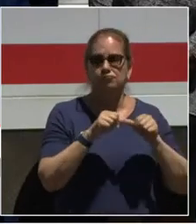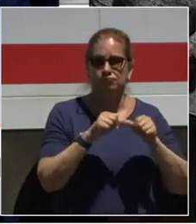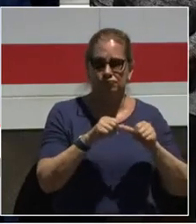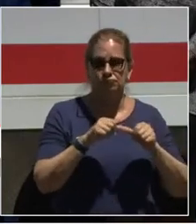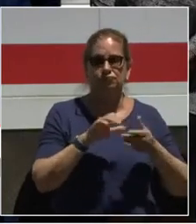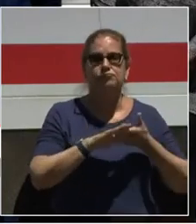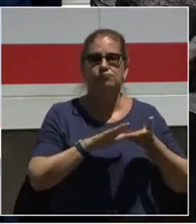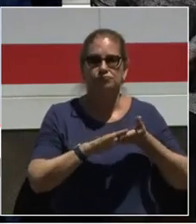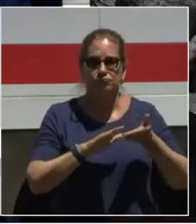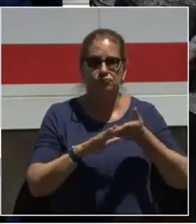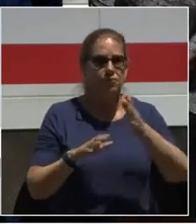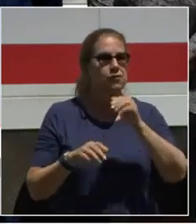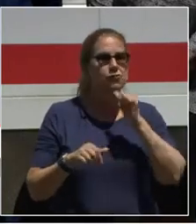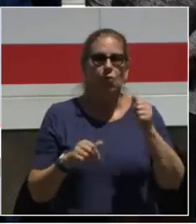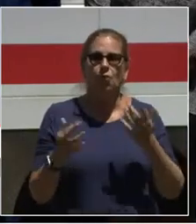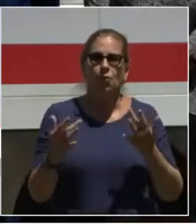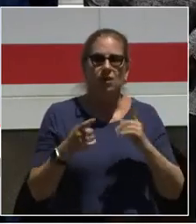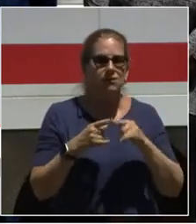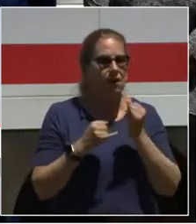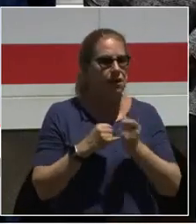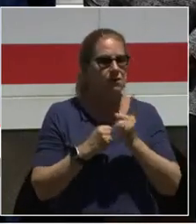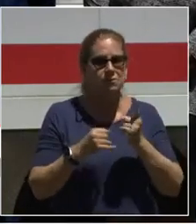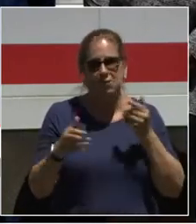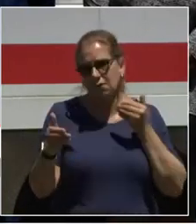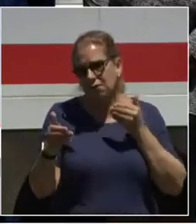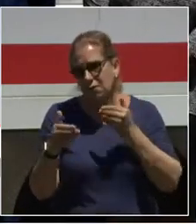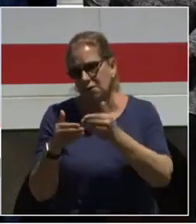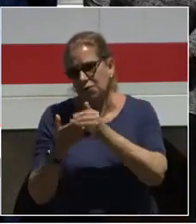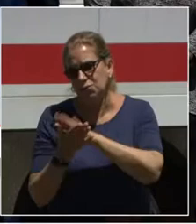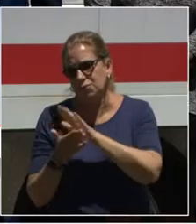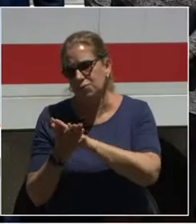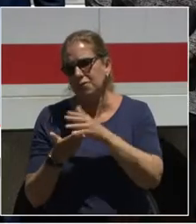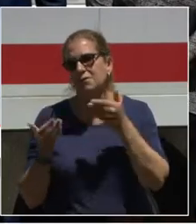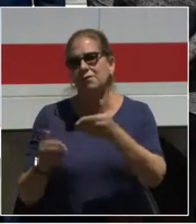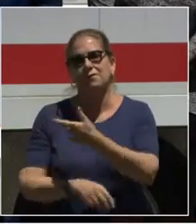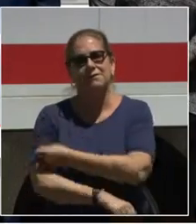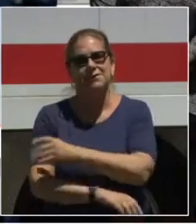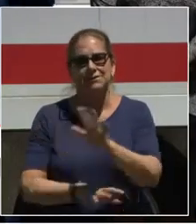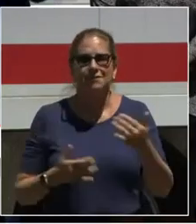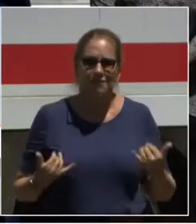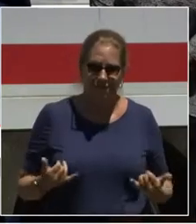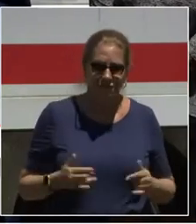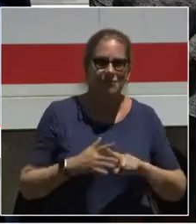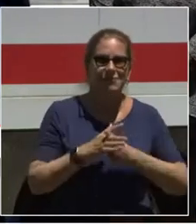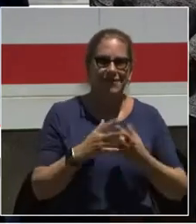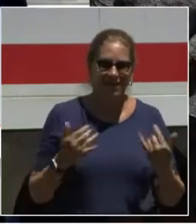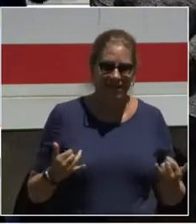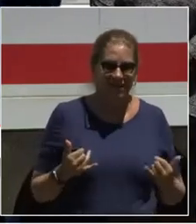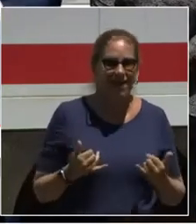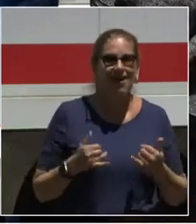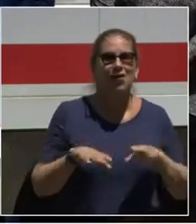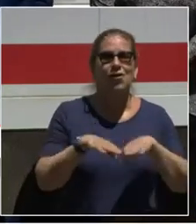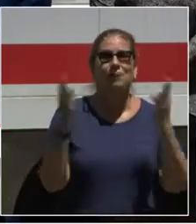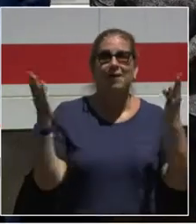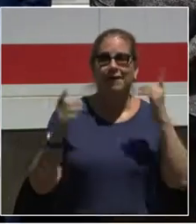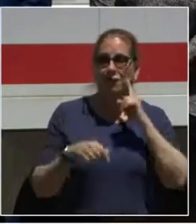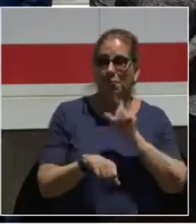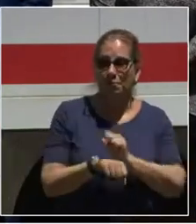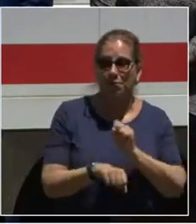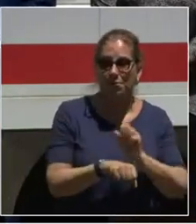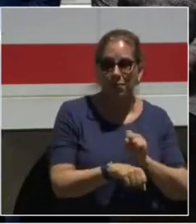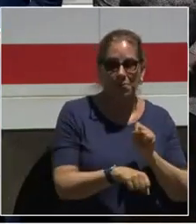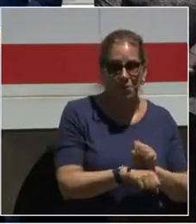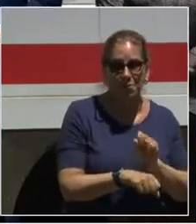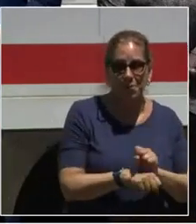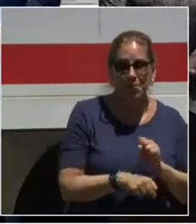minute. Go ahead and schedule that now so that you can get in for an appointment, because I think anyone who has young children know that when you call